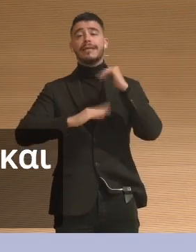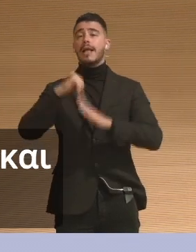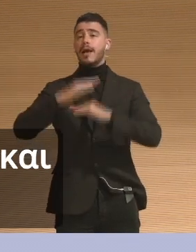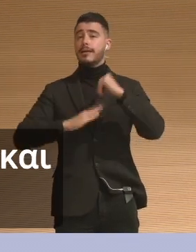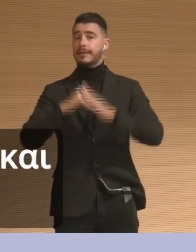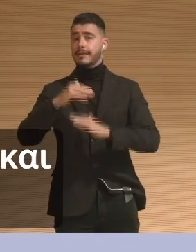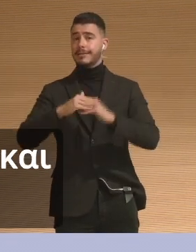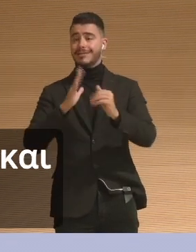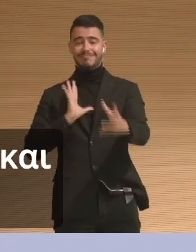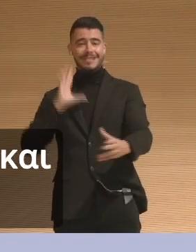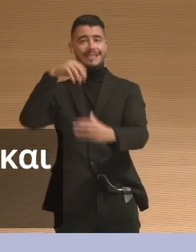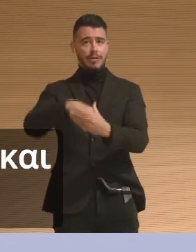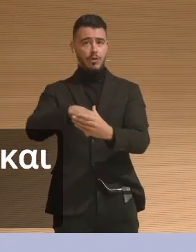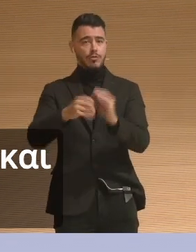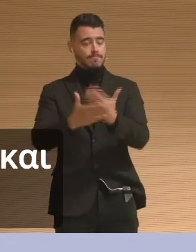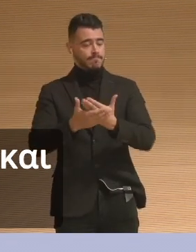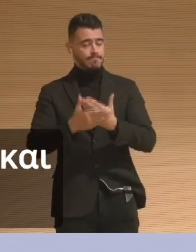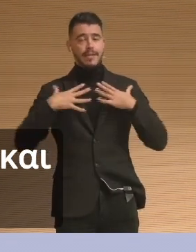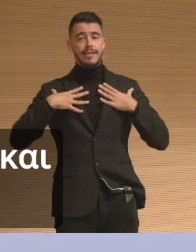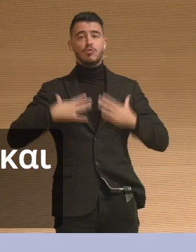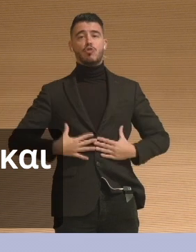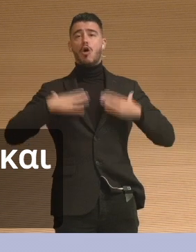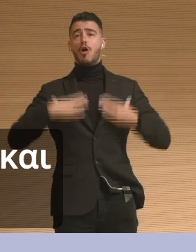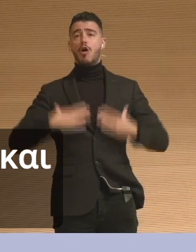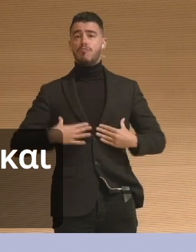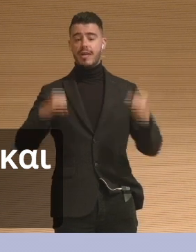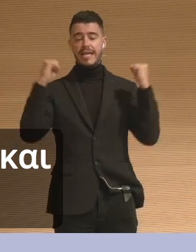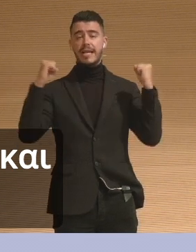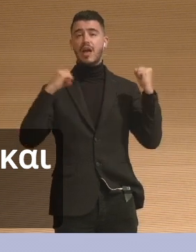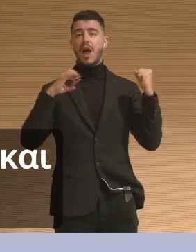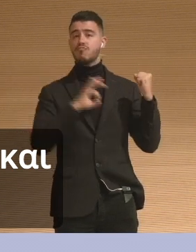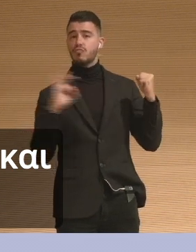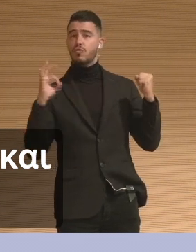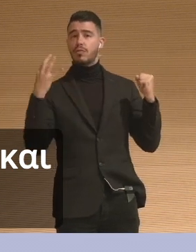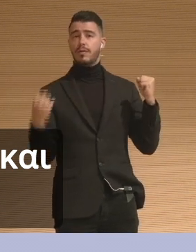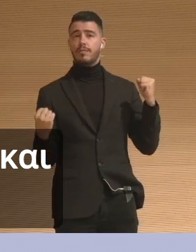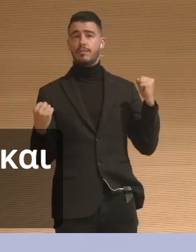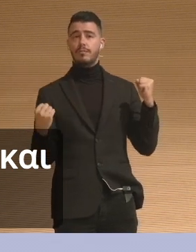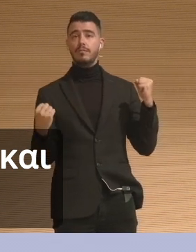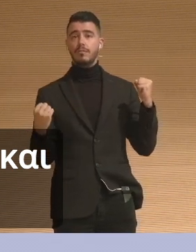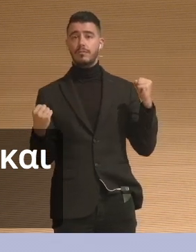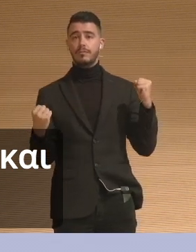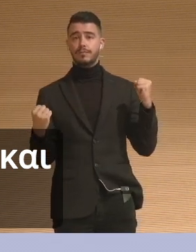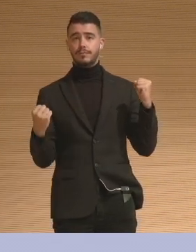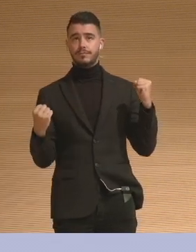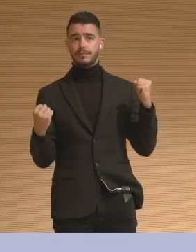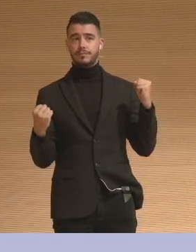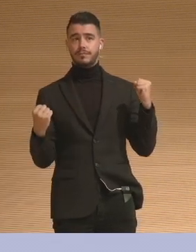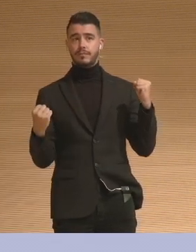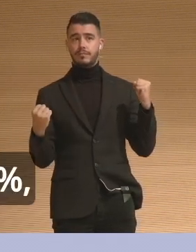had a reduced risk of becoming frail and a slower progression of frailty over